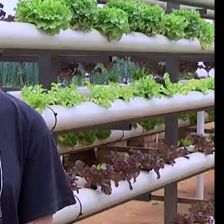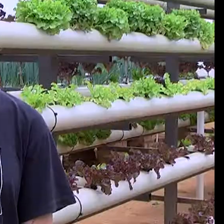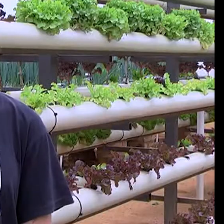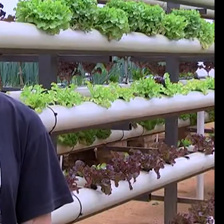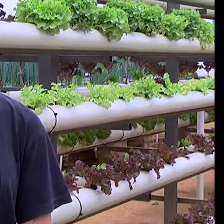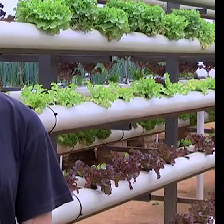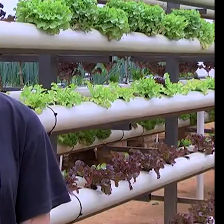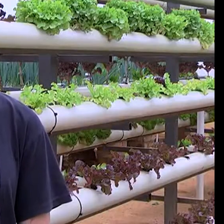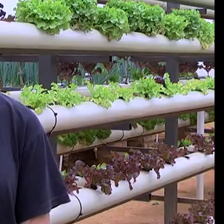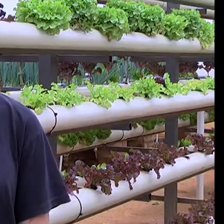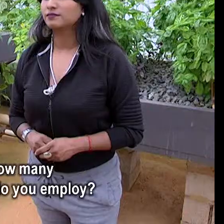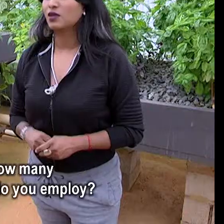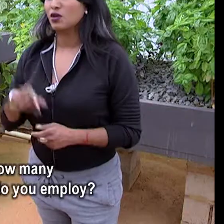herself.